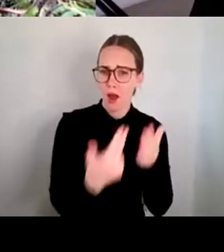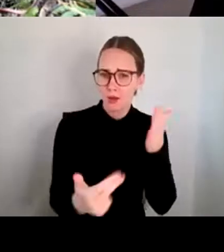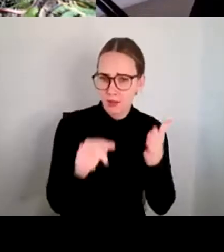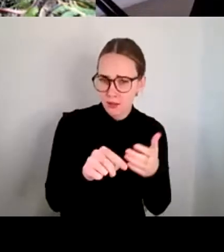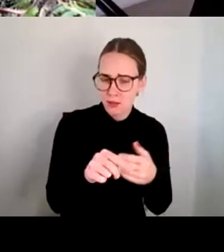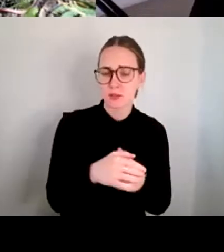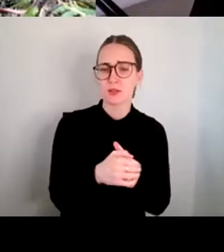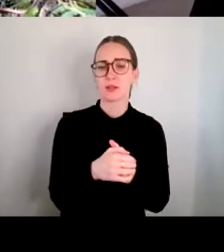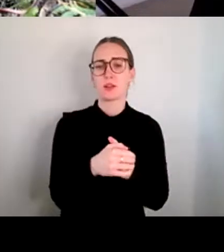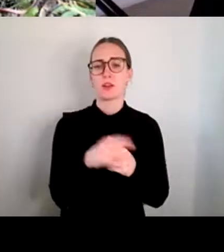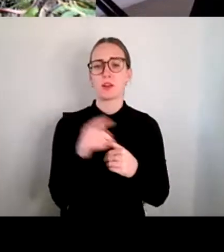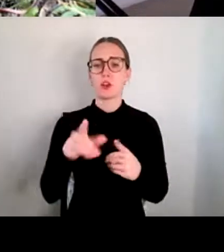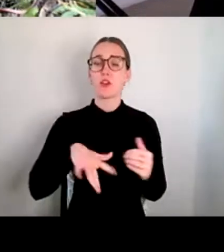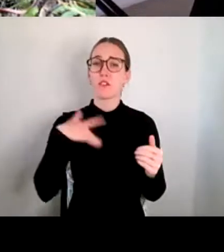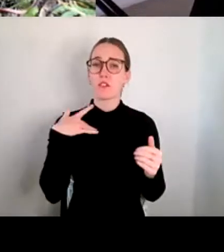entering